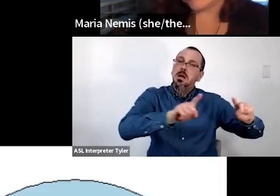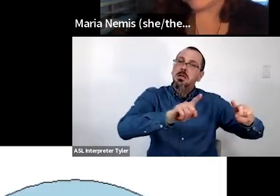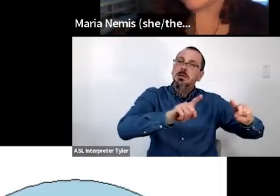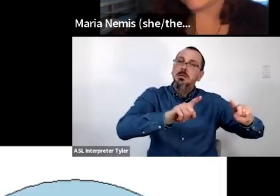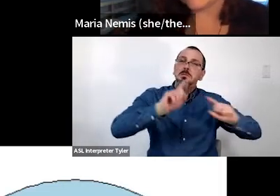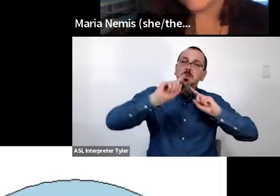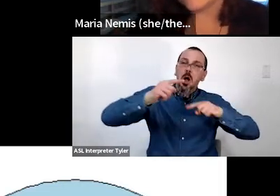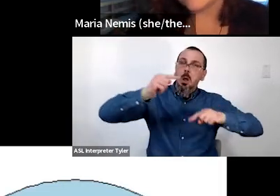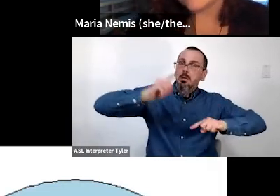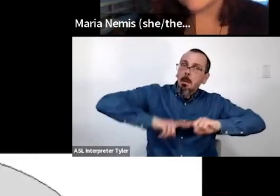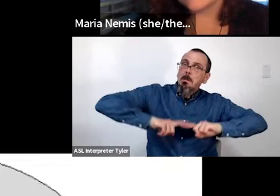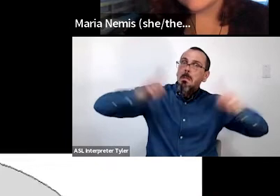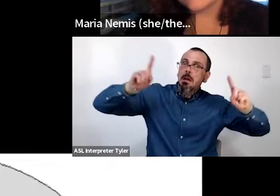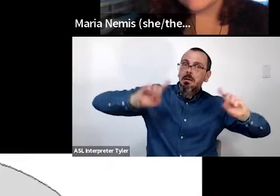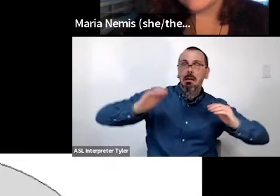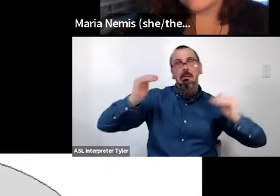be statistically significant.